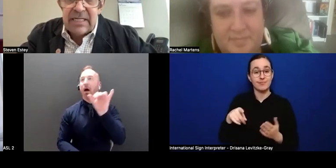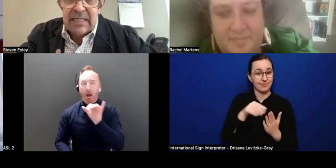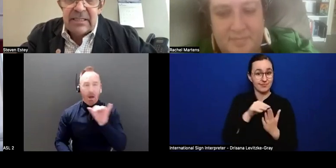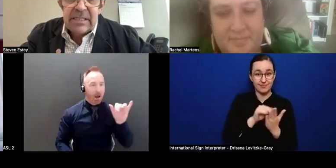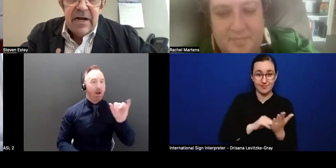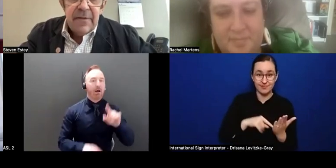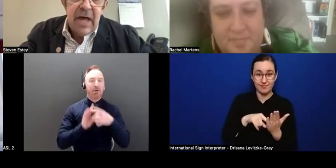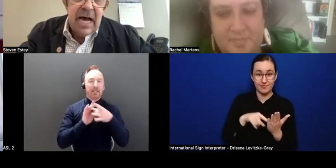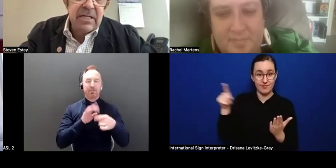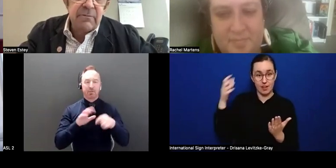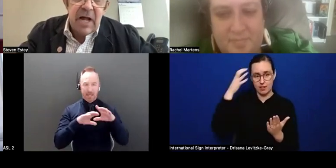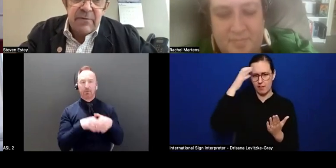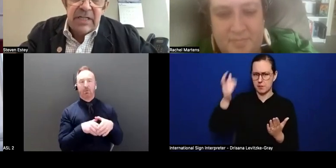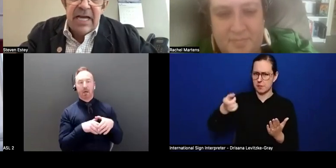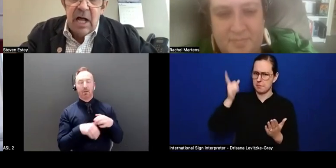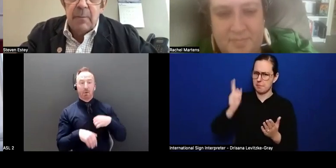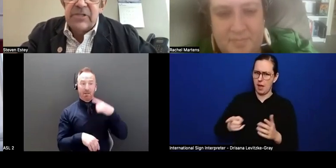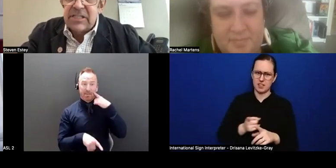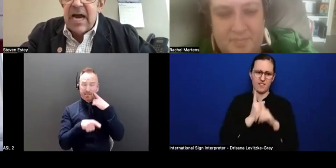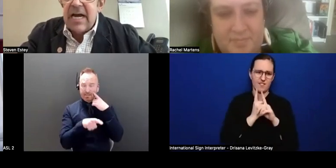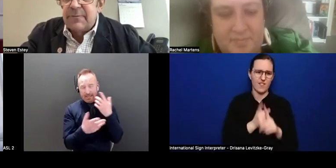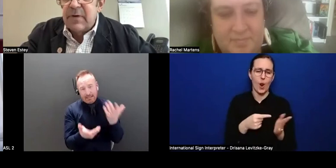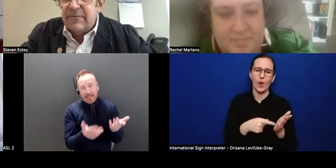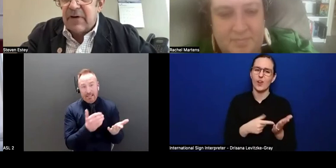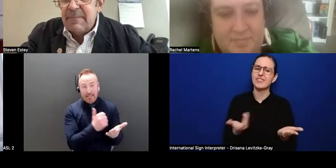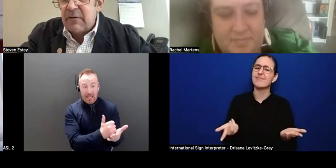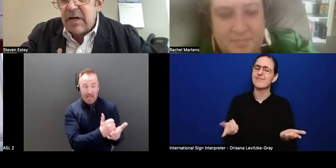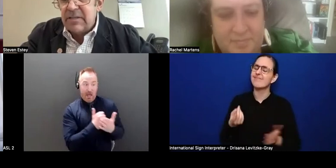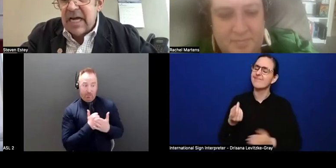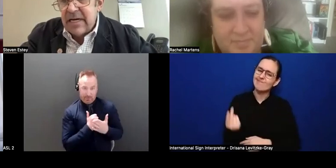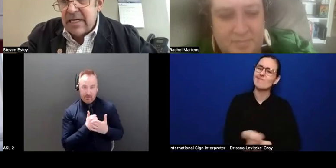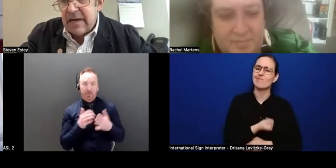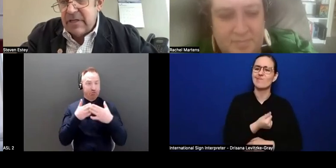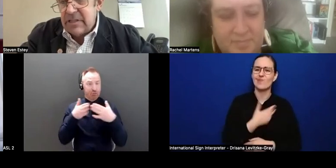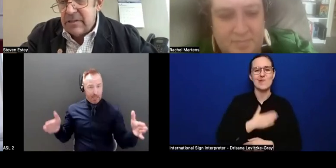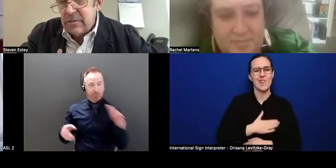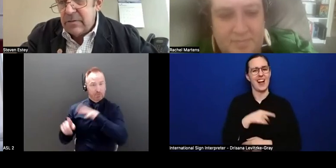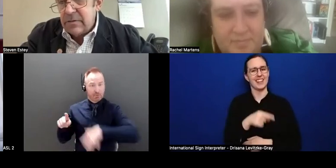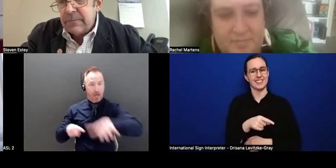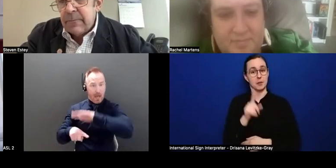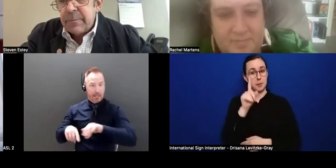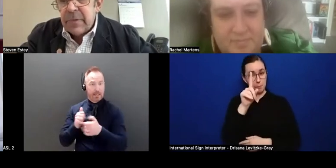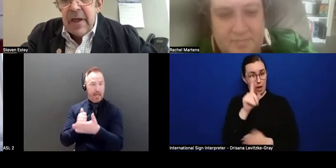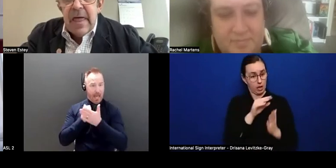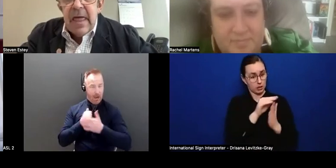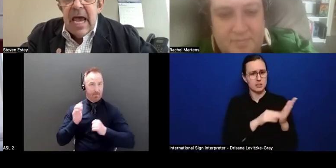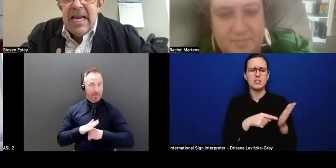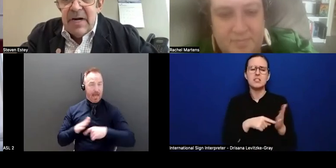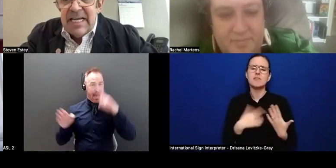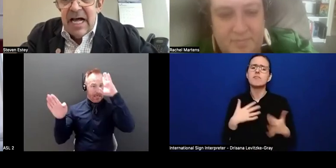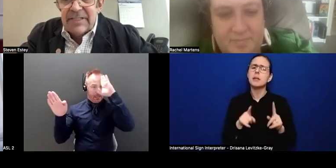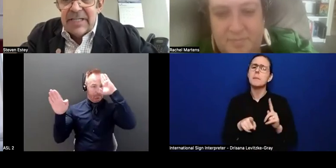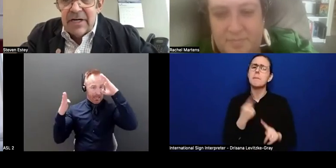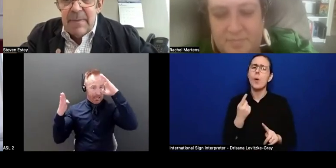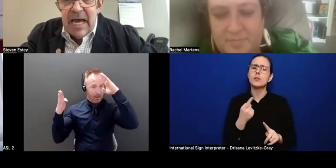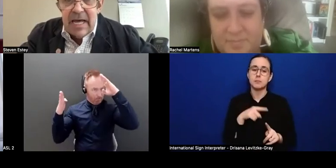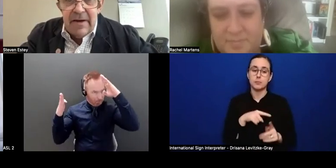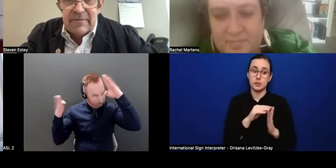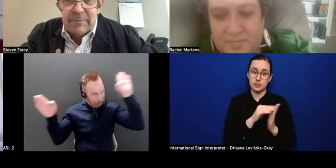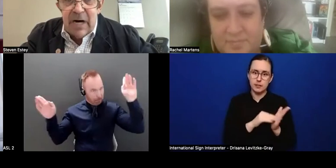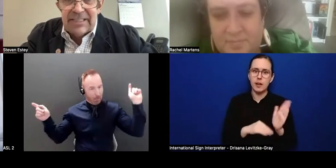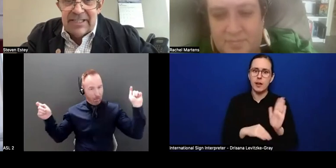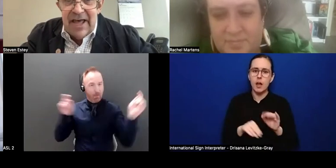point is that they really help society reframe their understanding of issues. Anybody else care to